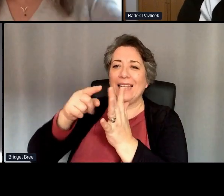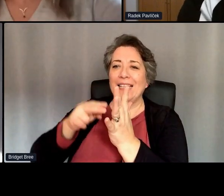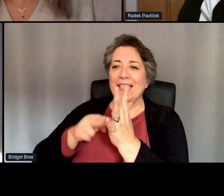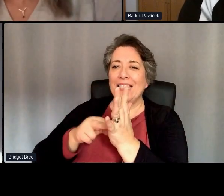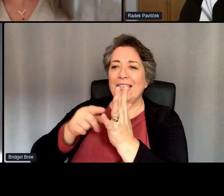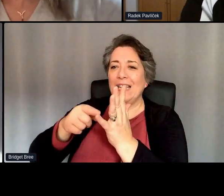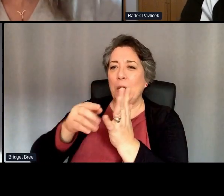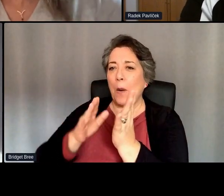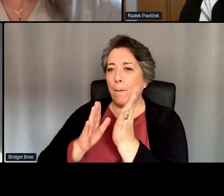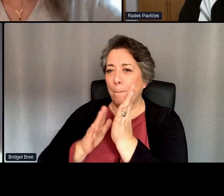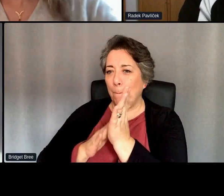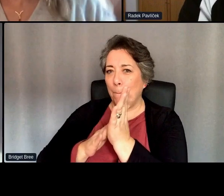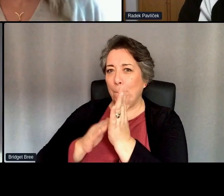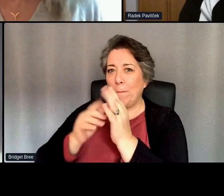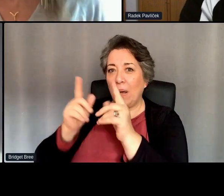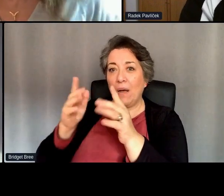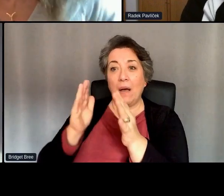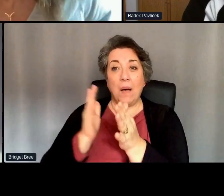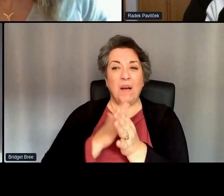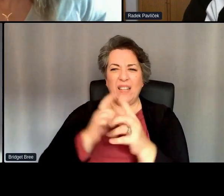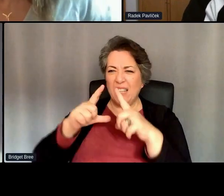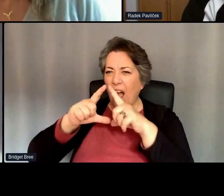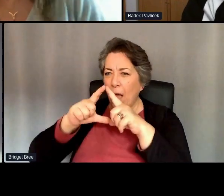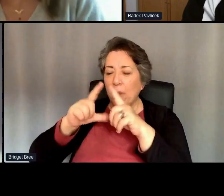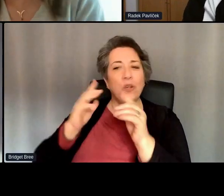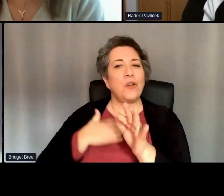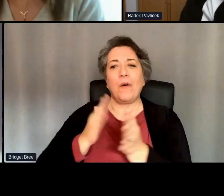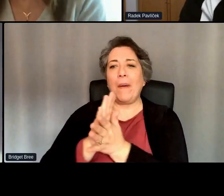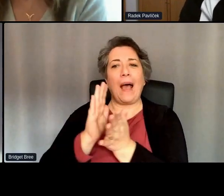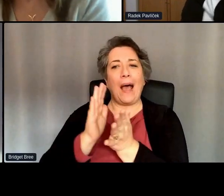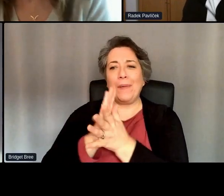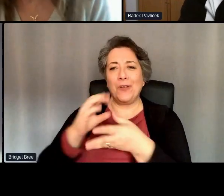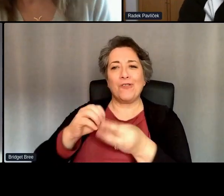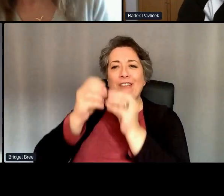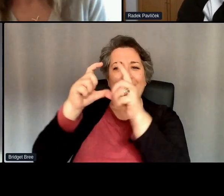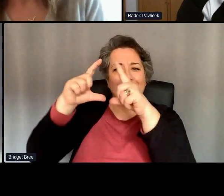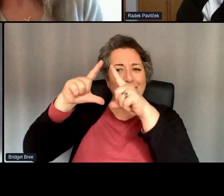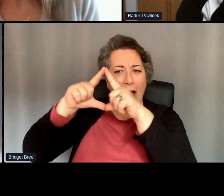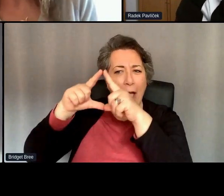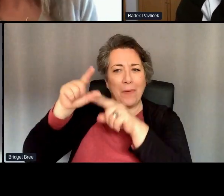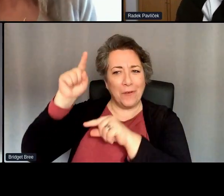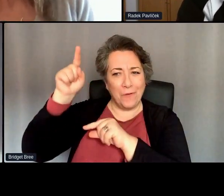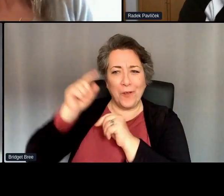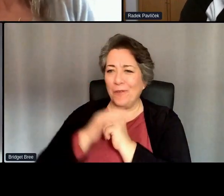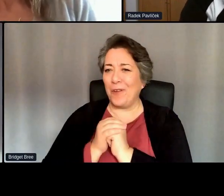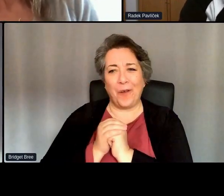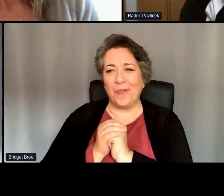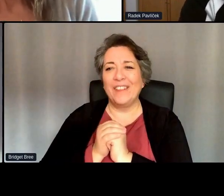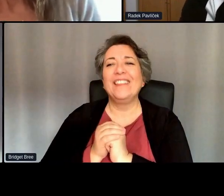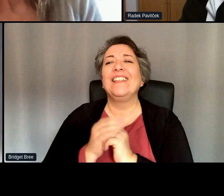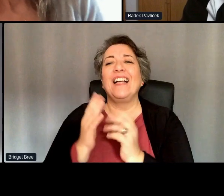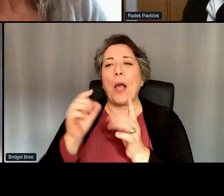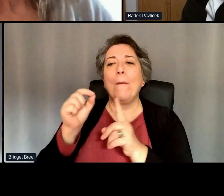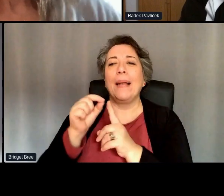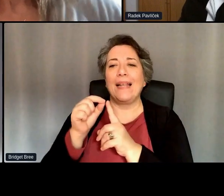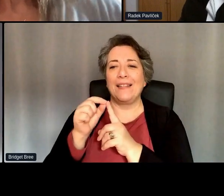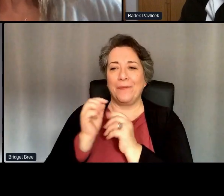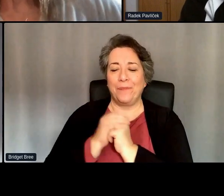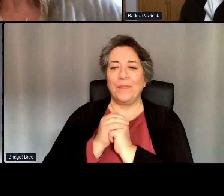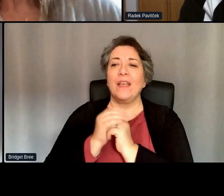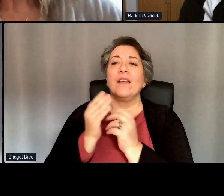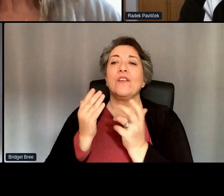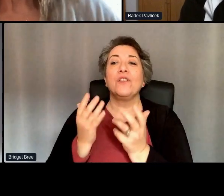tier. I'm happy to create a diamond for you. That's not a problem. We just need another level. Let's go for it. No, we see the value.